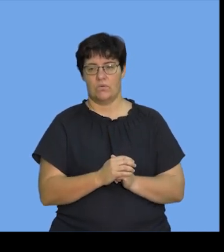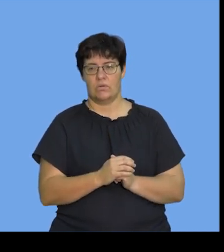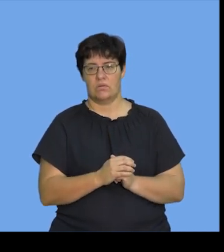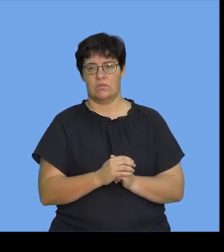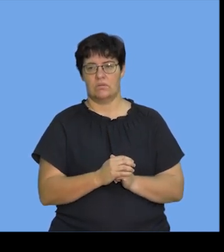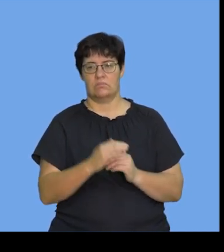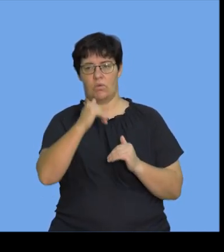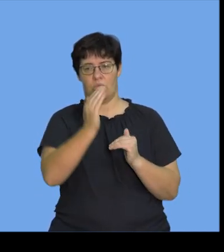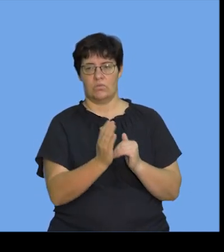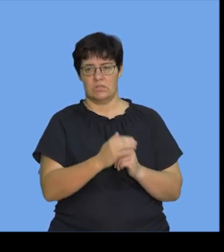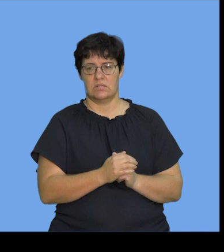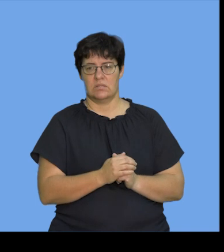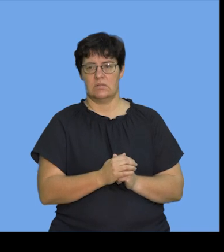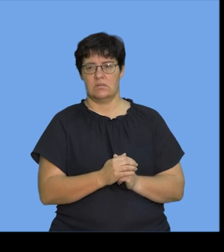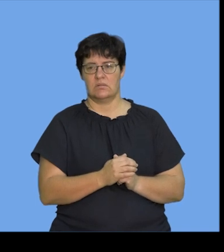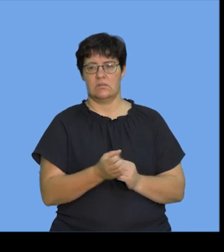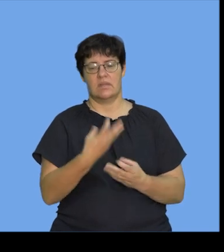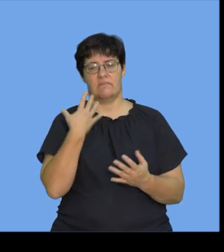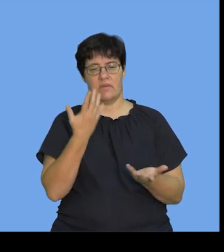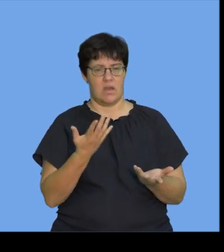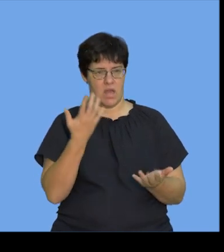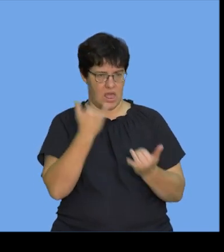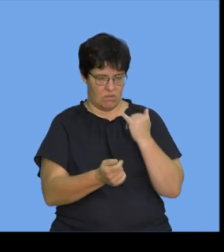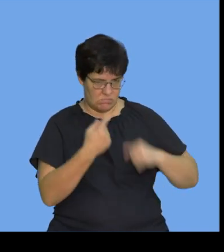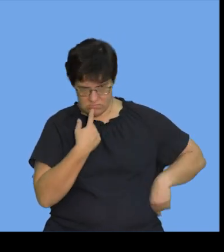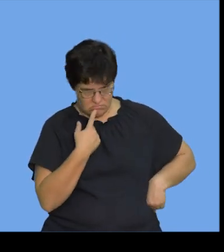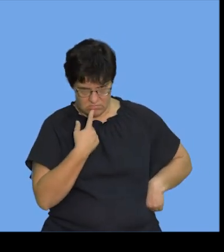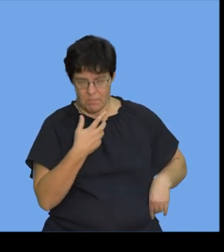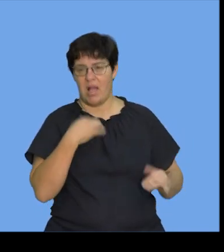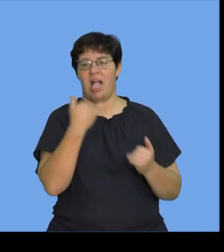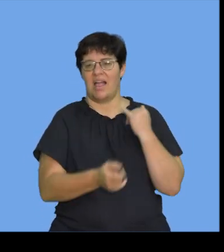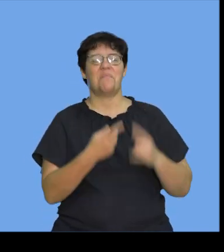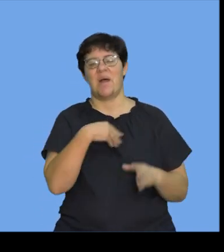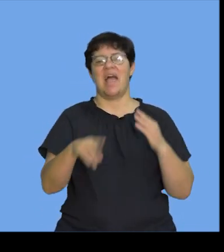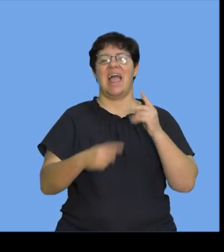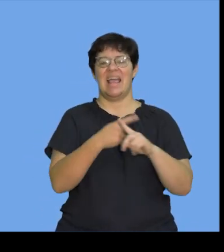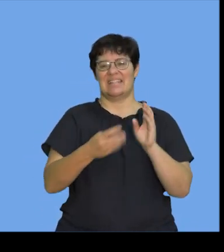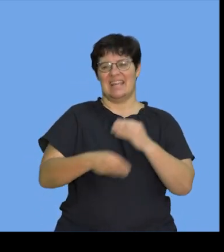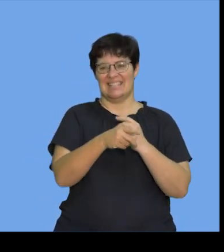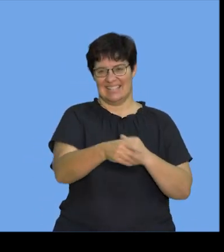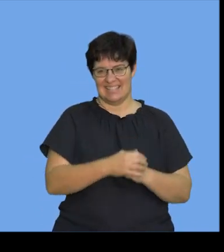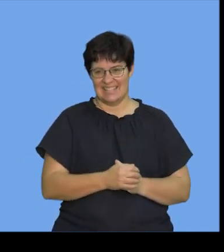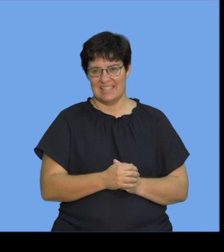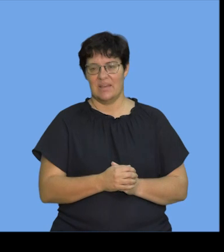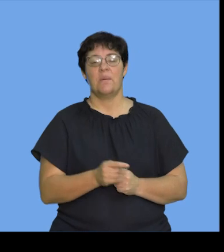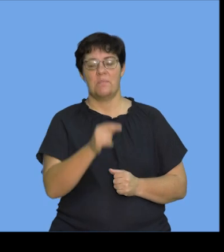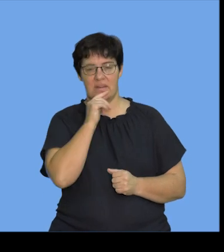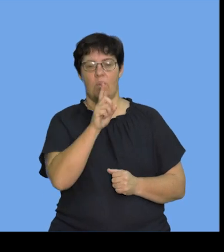main bracket. This will give you an error there, so I must just put a multiply there, sorry there. It becomes